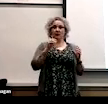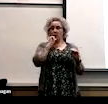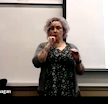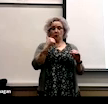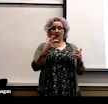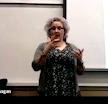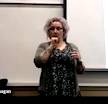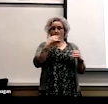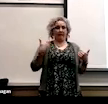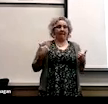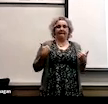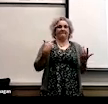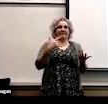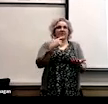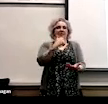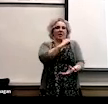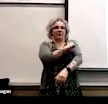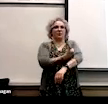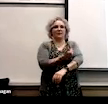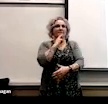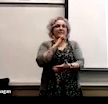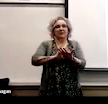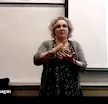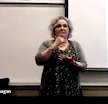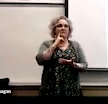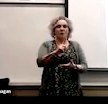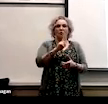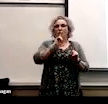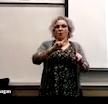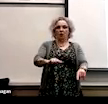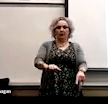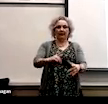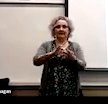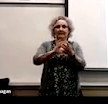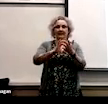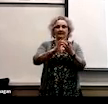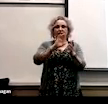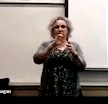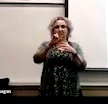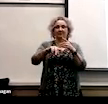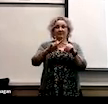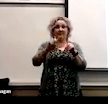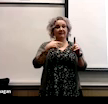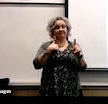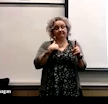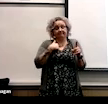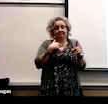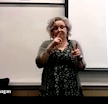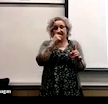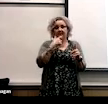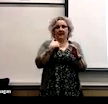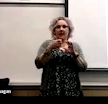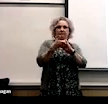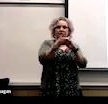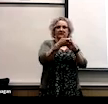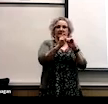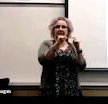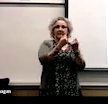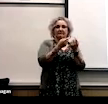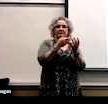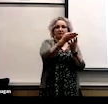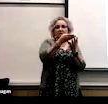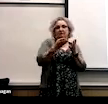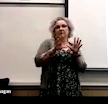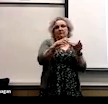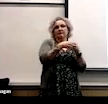else asked me to order, right? That shouldn't happen. It's a quagmire. But I think if we all hold hands and put our heads together, I think